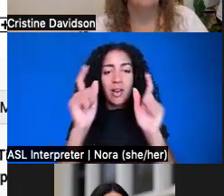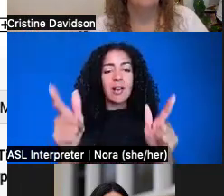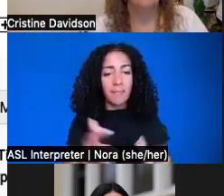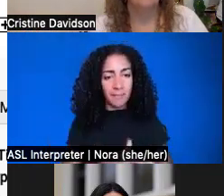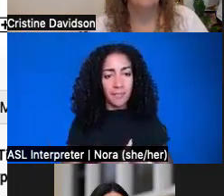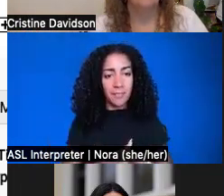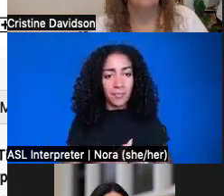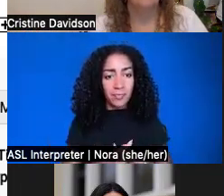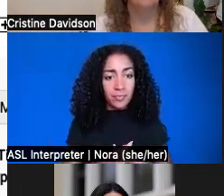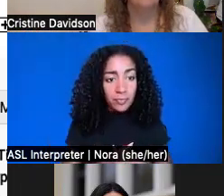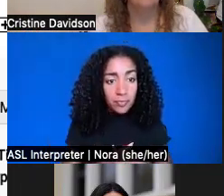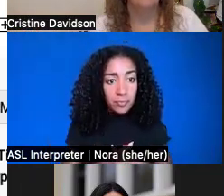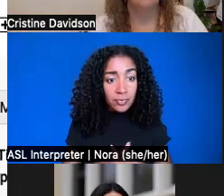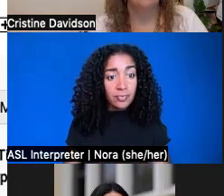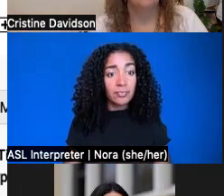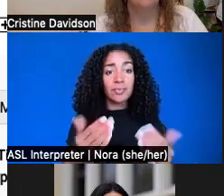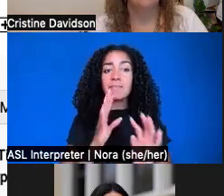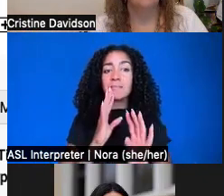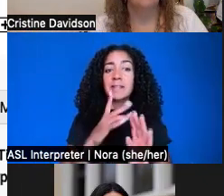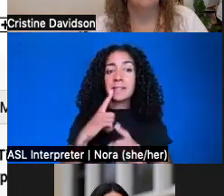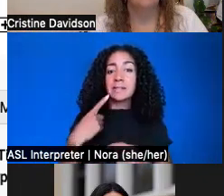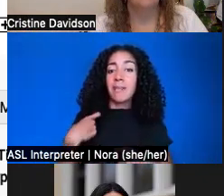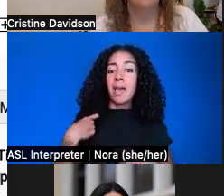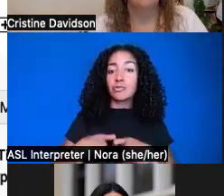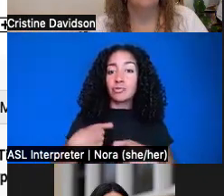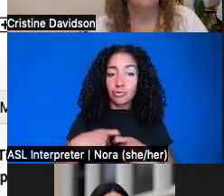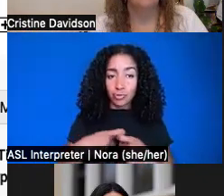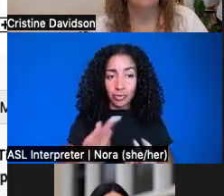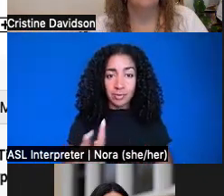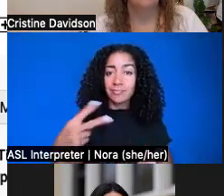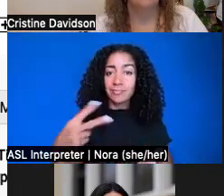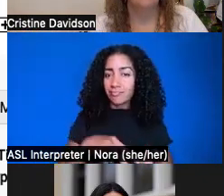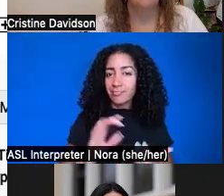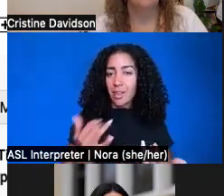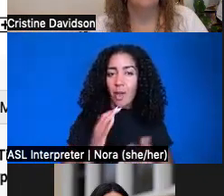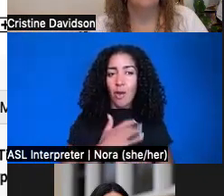hermoso, levántense, es nuestro tiempo. No tienes que